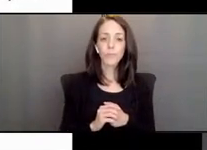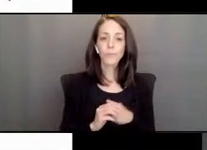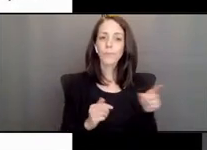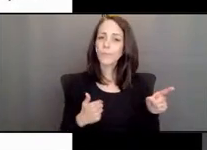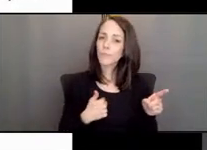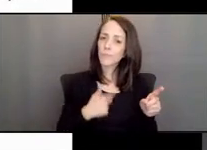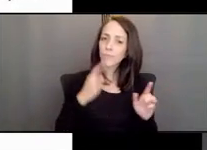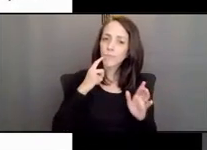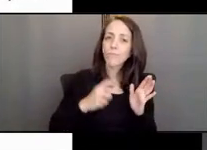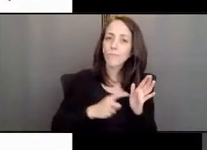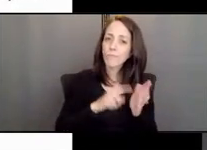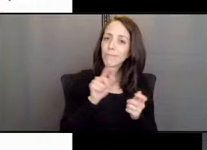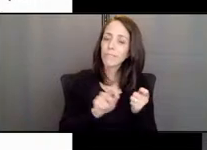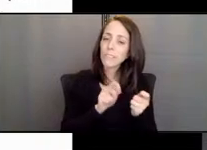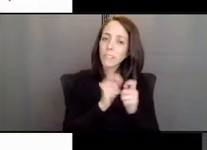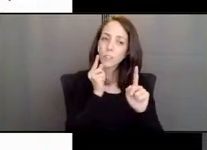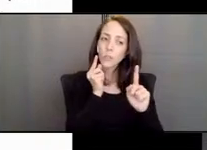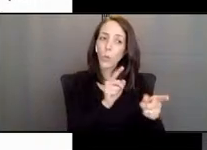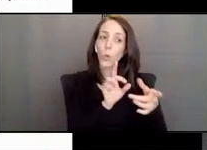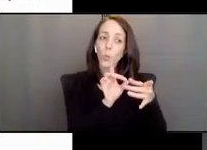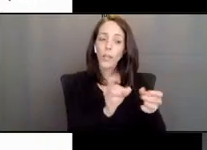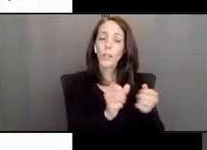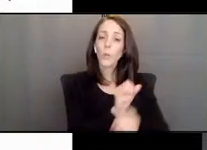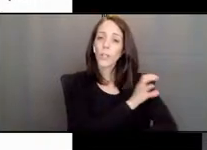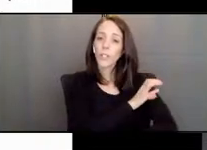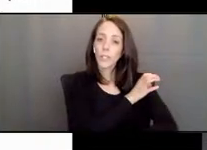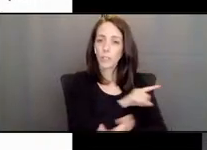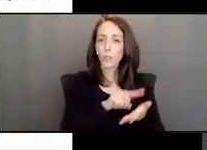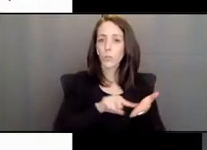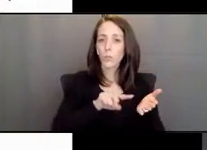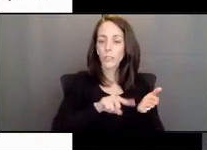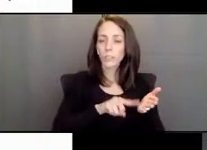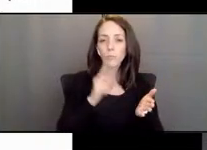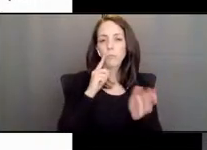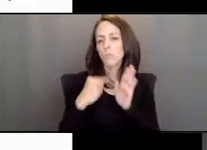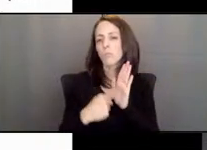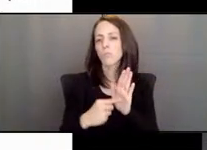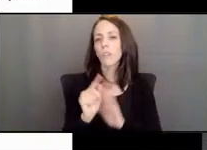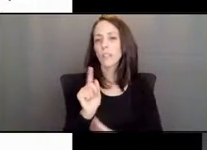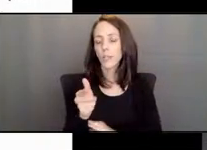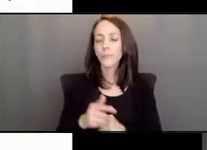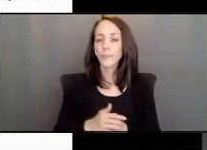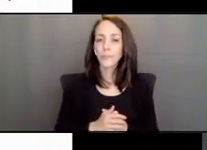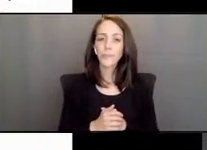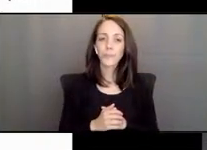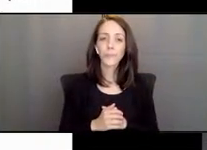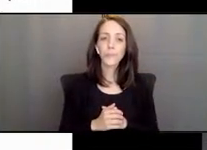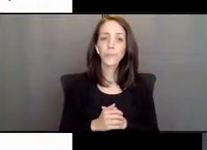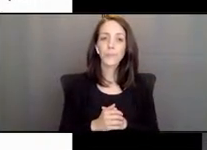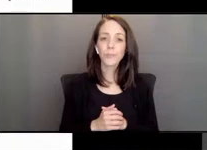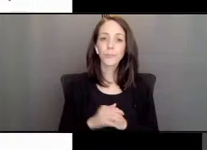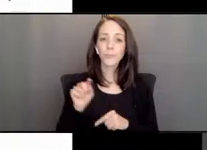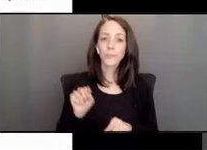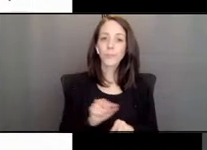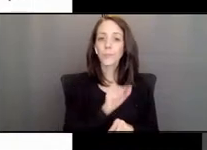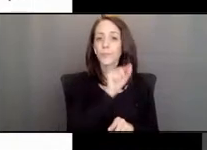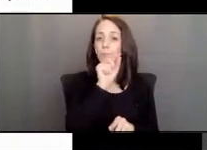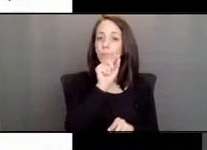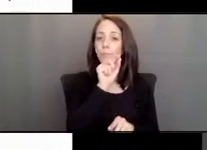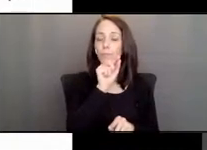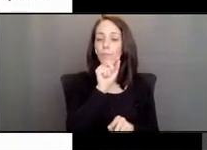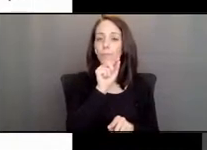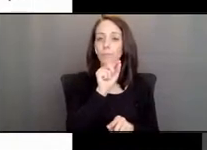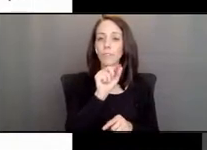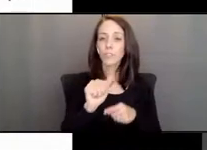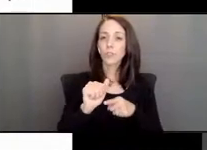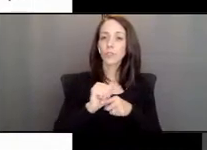objective related to clinical research, and we'll talk a little bit more about that later in this presentation. Finally, at the 10 o'clock position, you'll